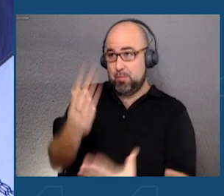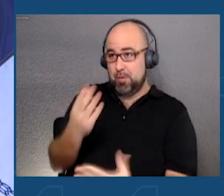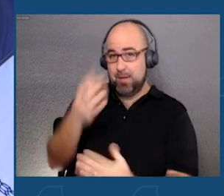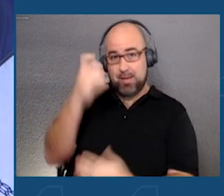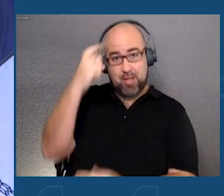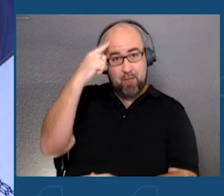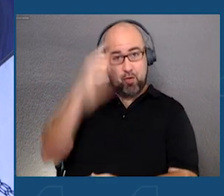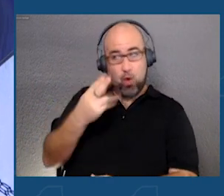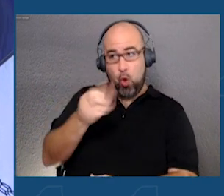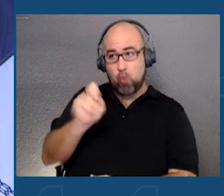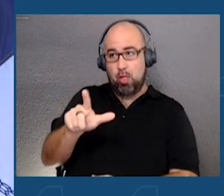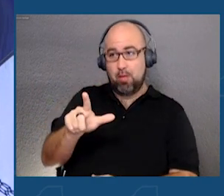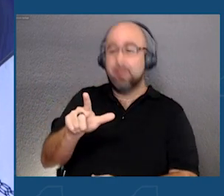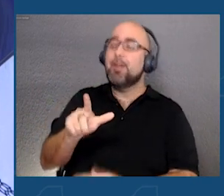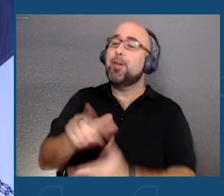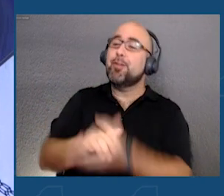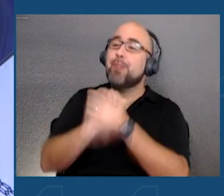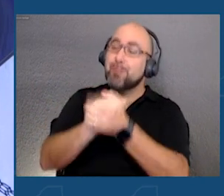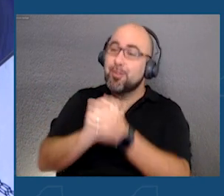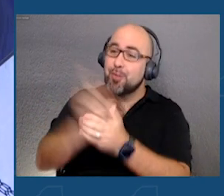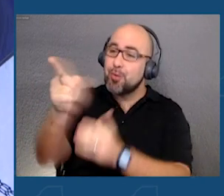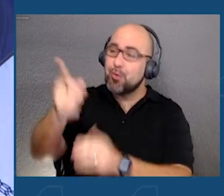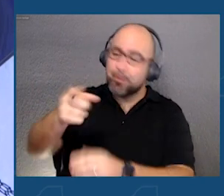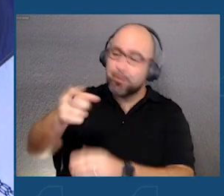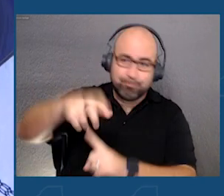your historic victory.